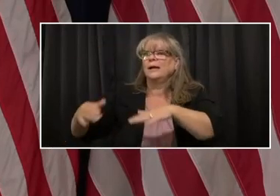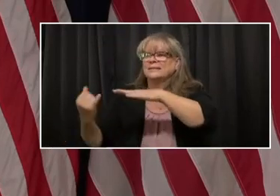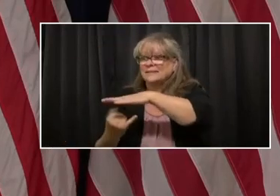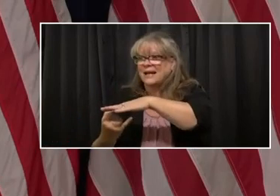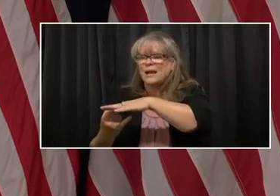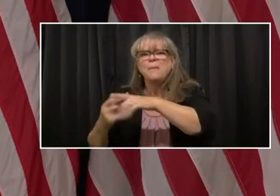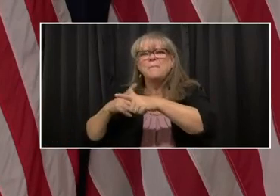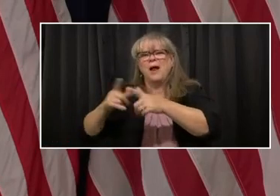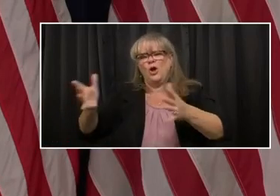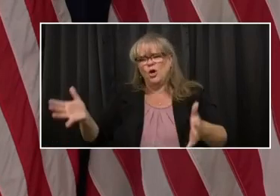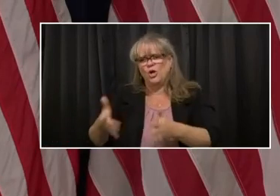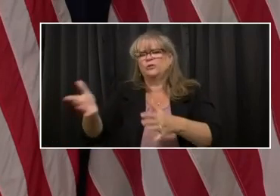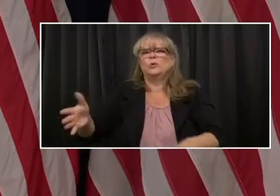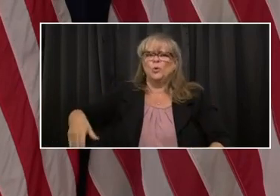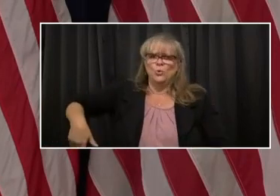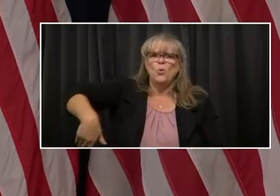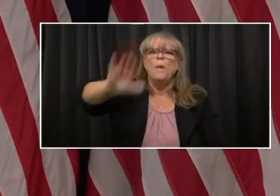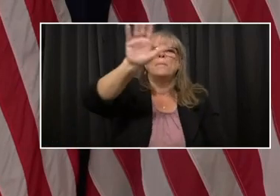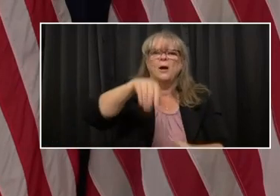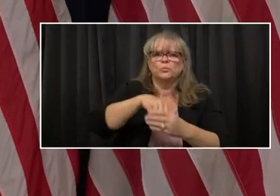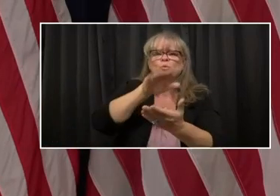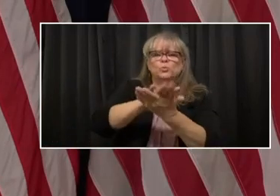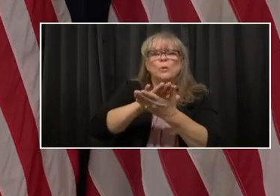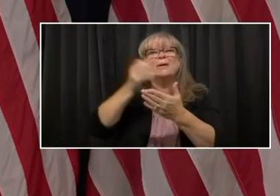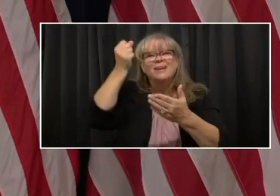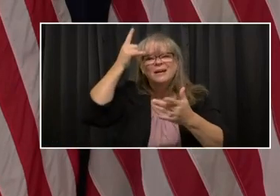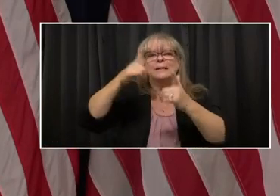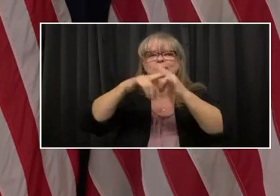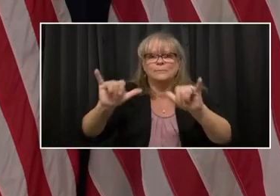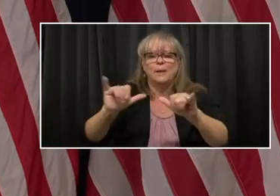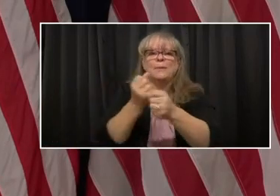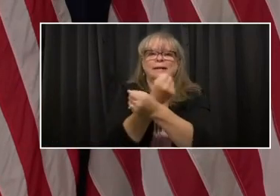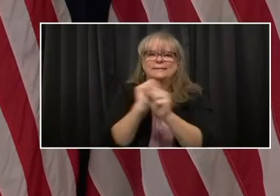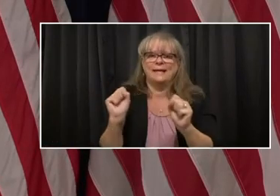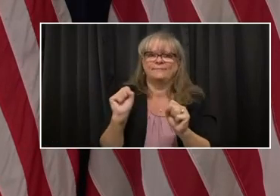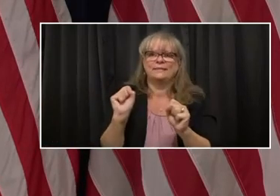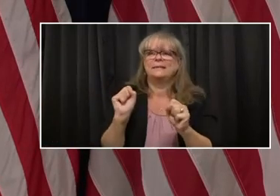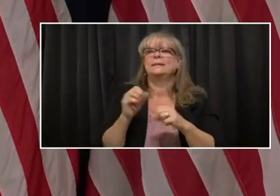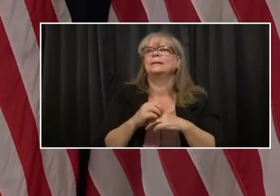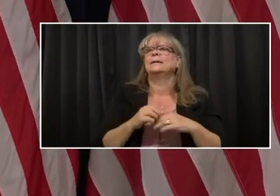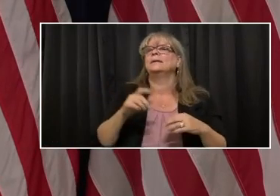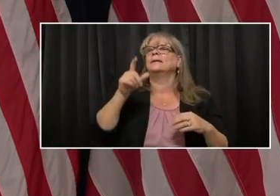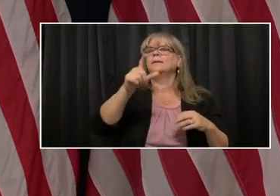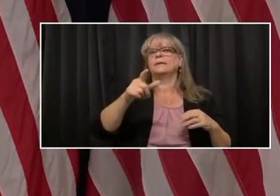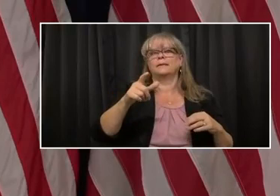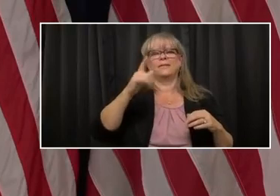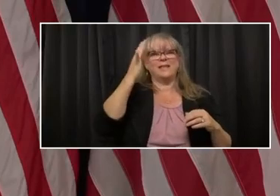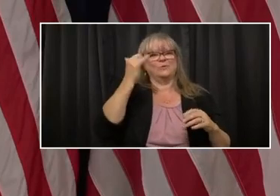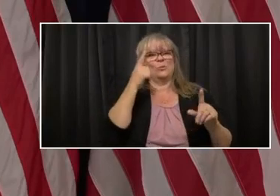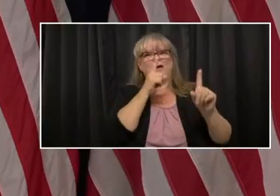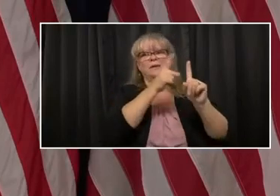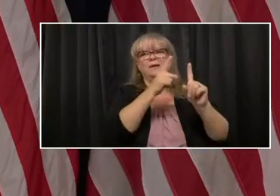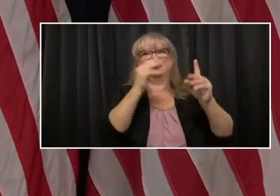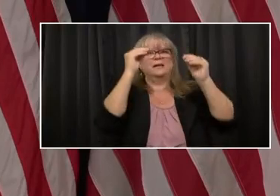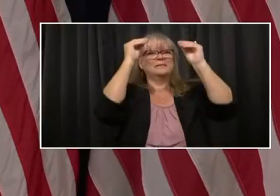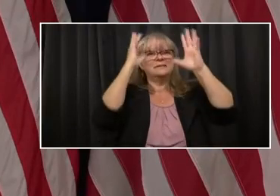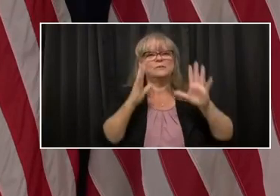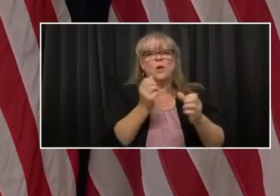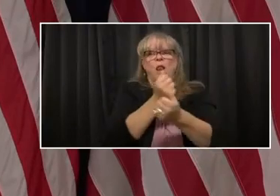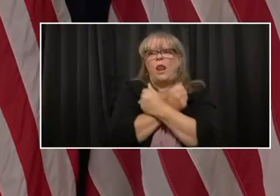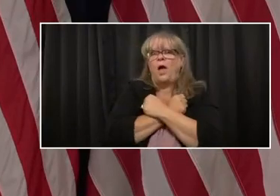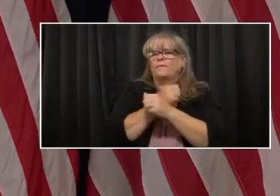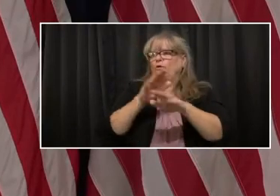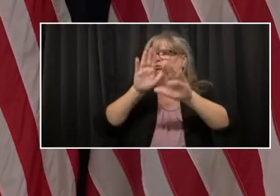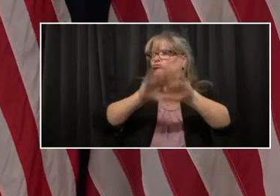way. The reason that they're an educator is they love kids, they love education. So those feelings on both exist in